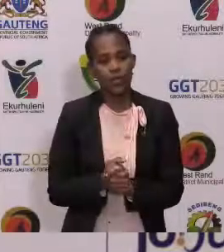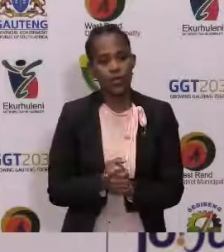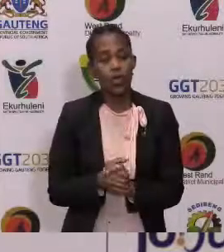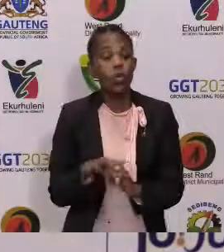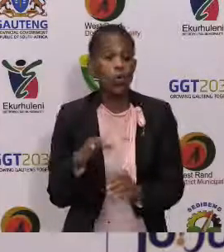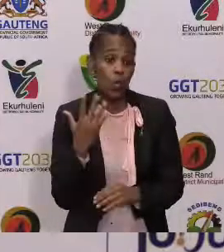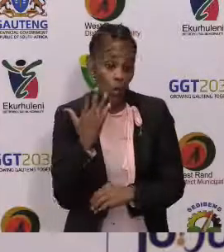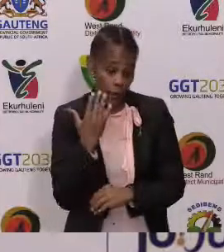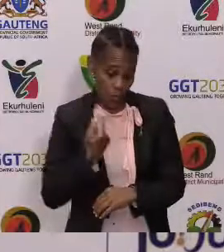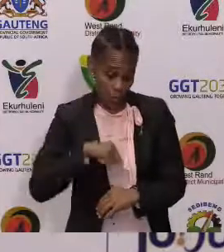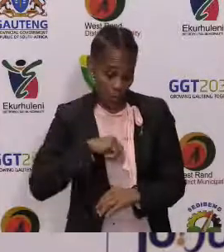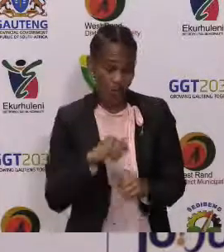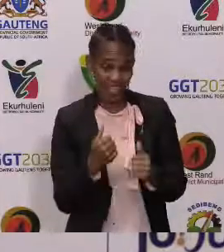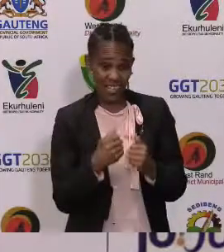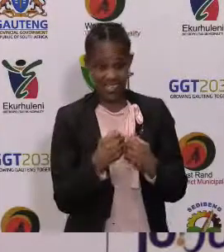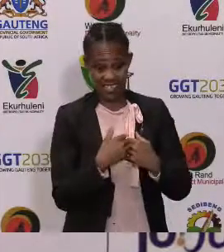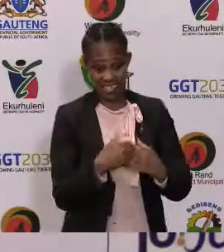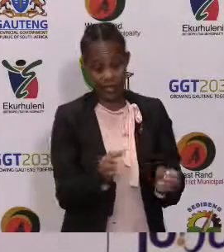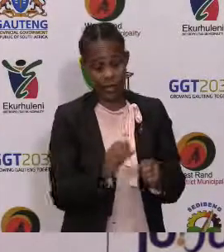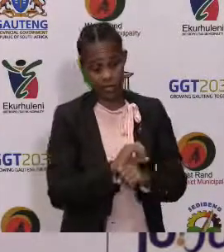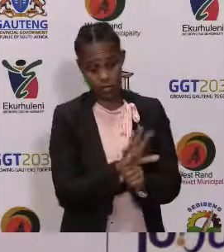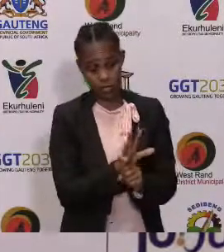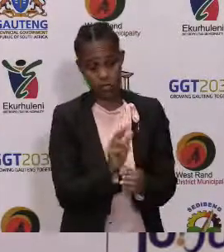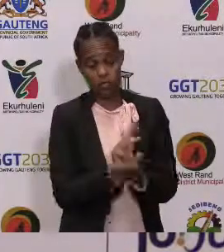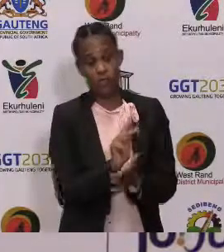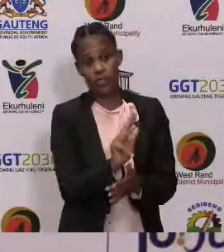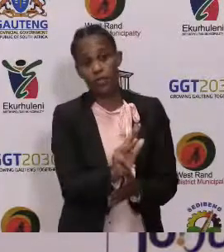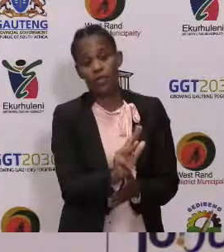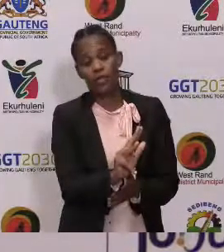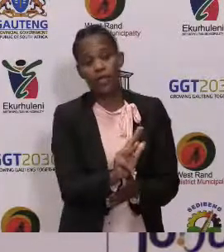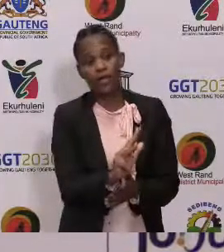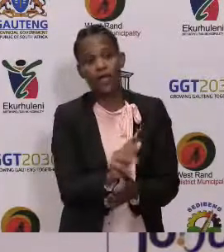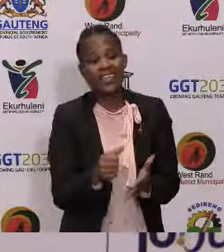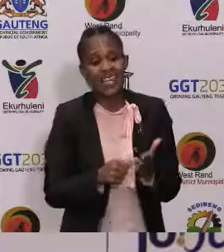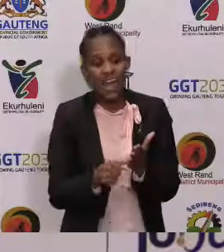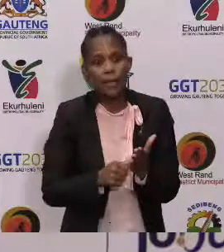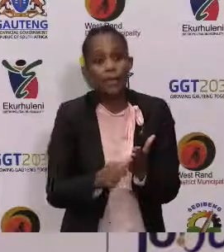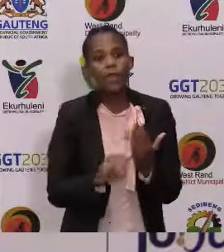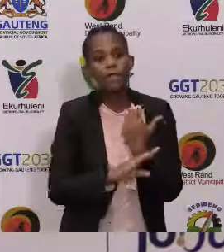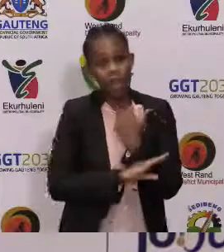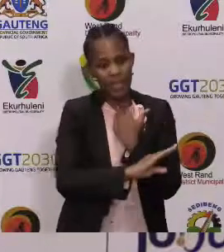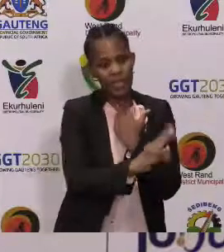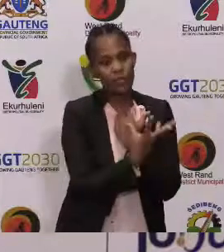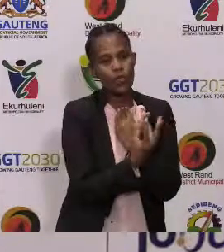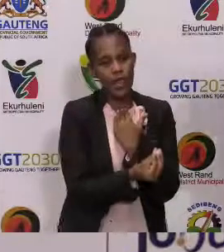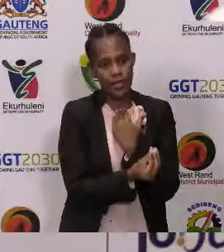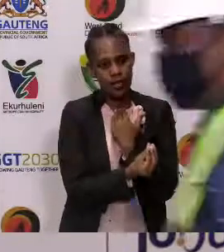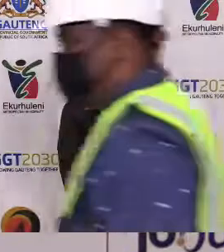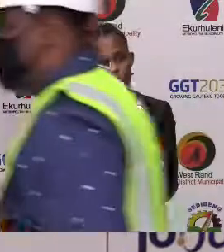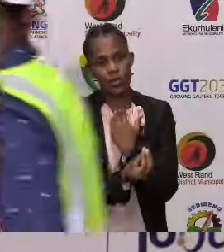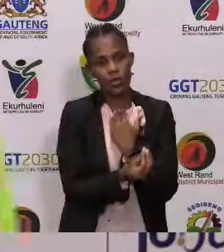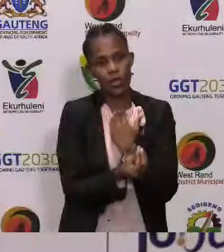When we started with COVID-19, then the number of beds we had was